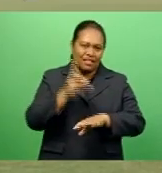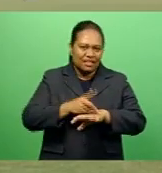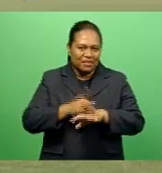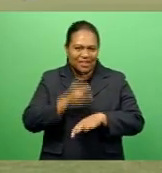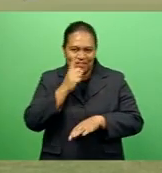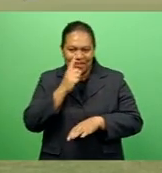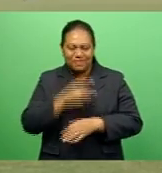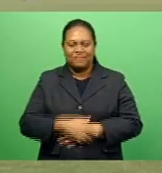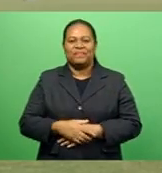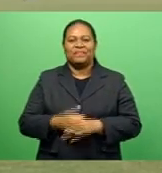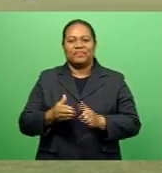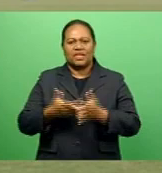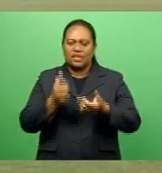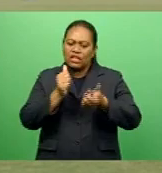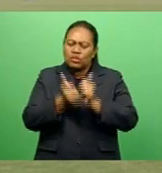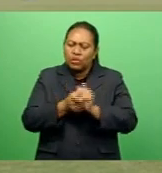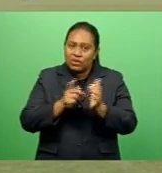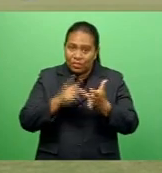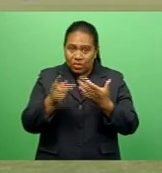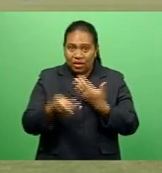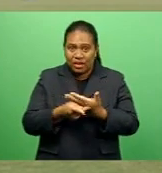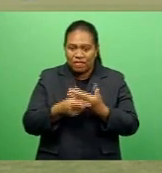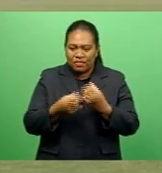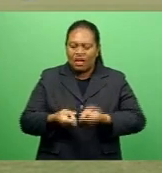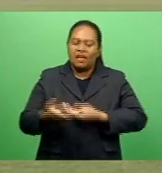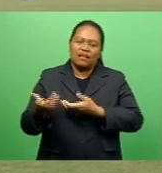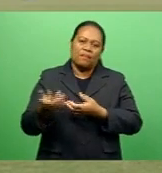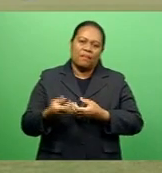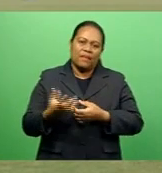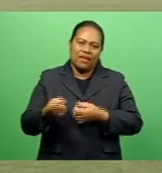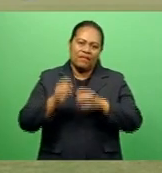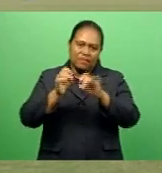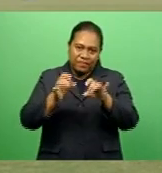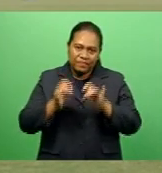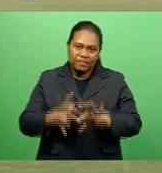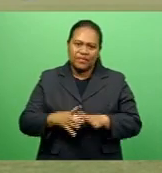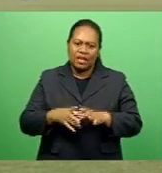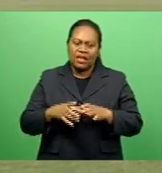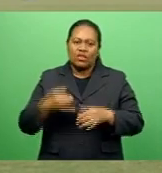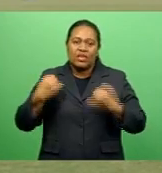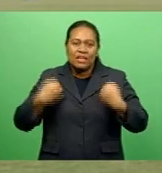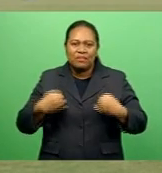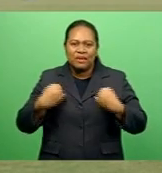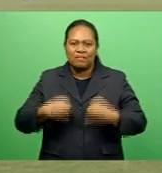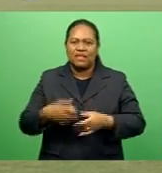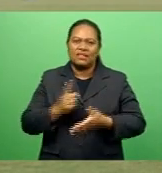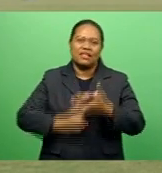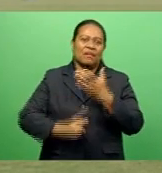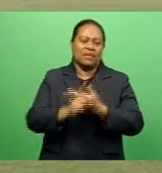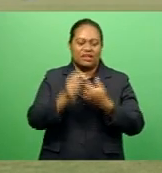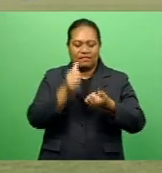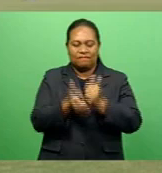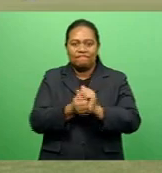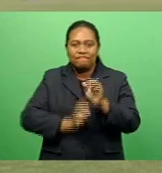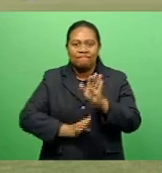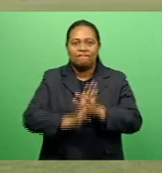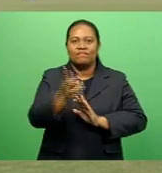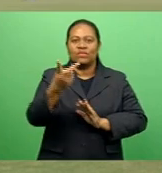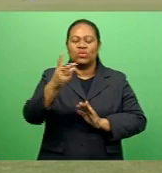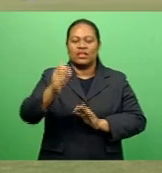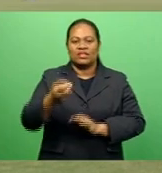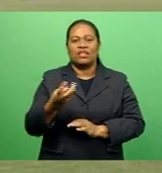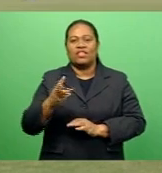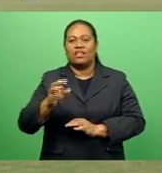of several sporting programs driving the Australian government's implementation of the Sports Diplomacy 2030